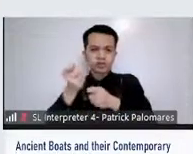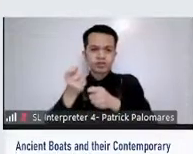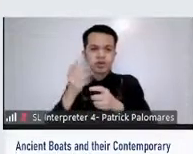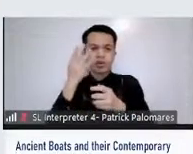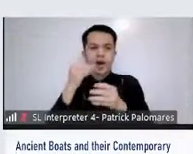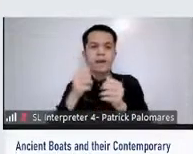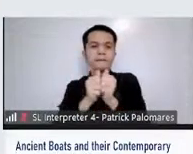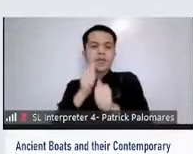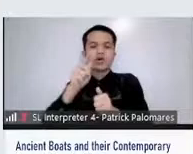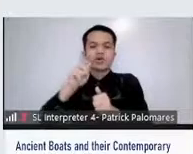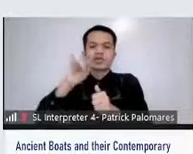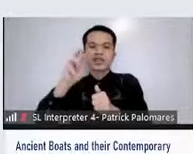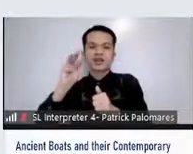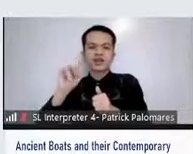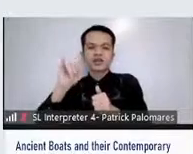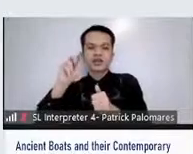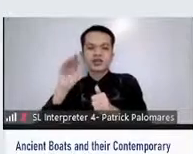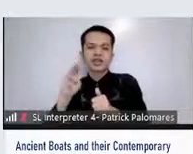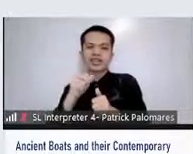fishermen.